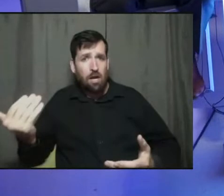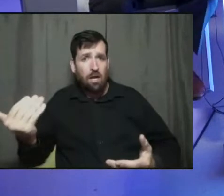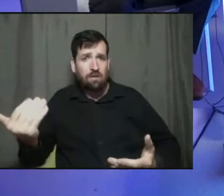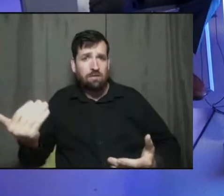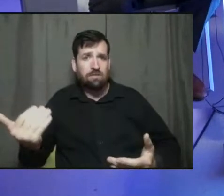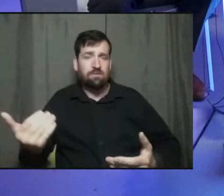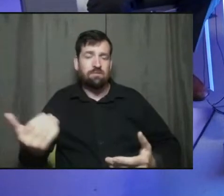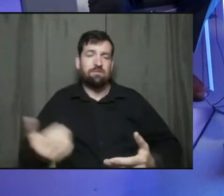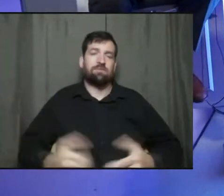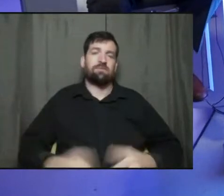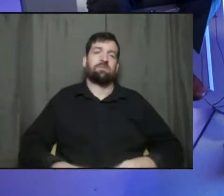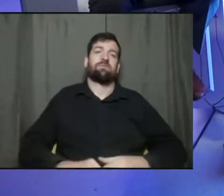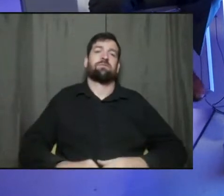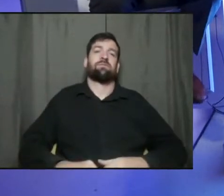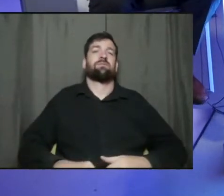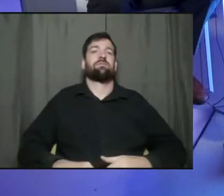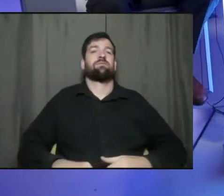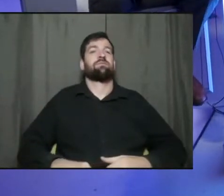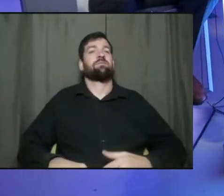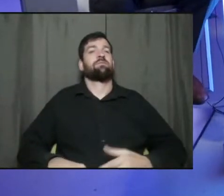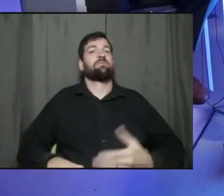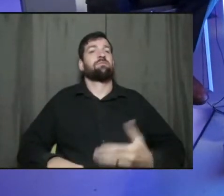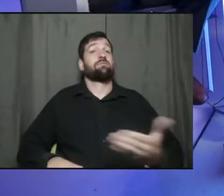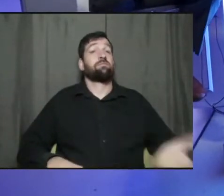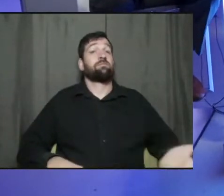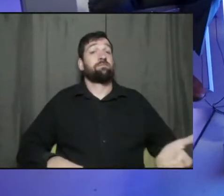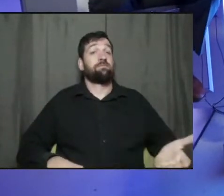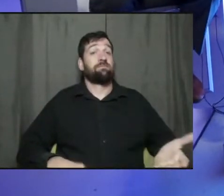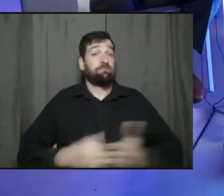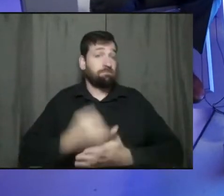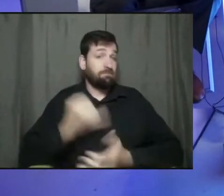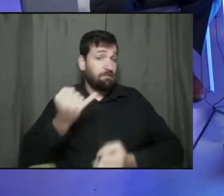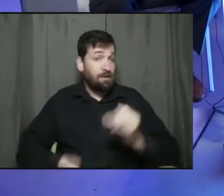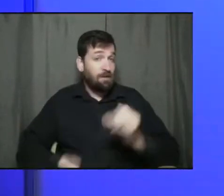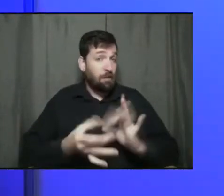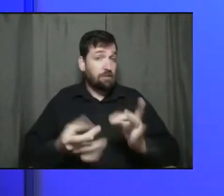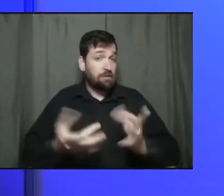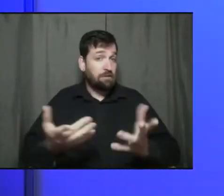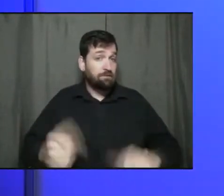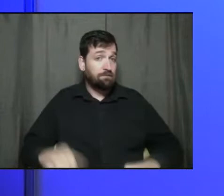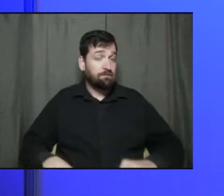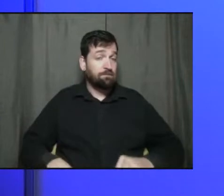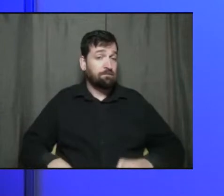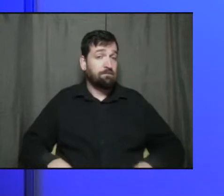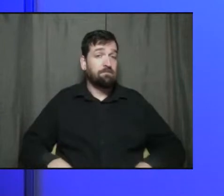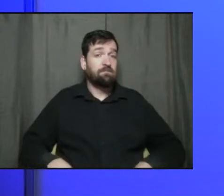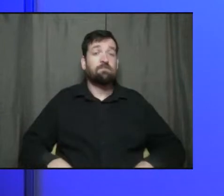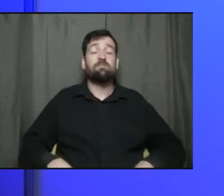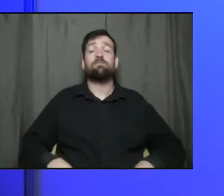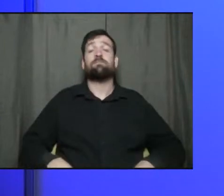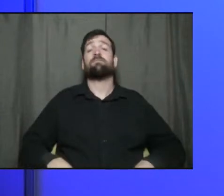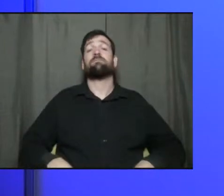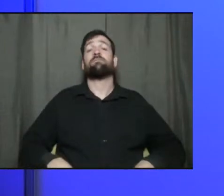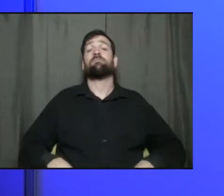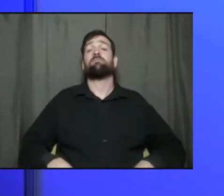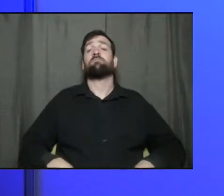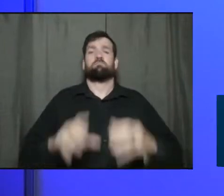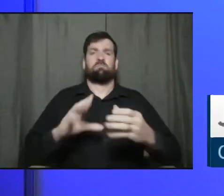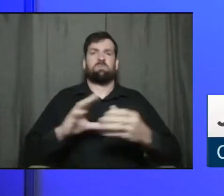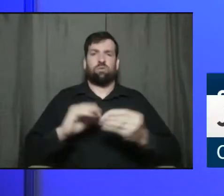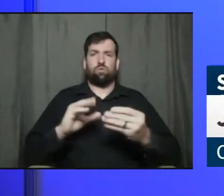go. I owe her. Joe Member's final thoughts for today. Yeah, I think I think the story here of